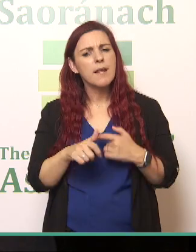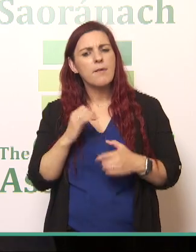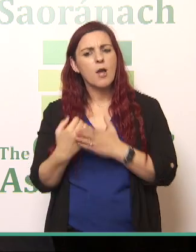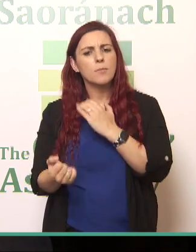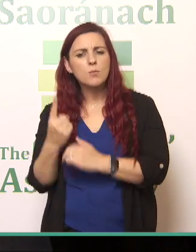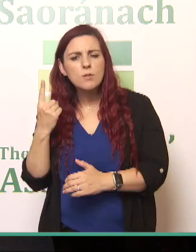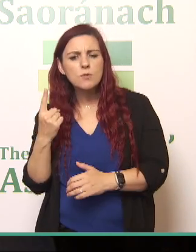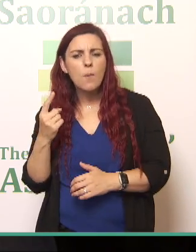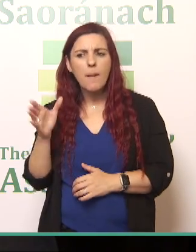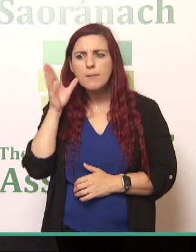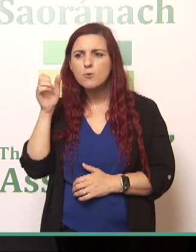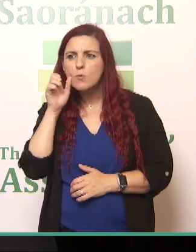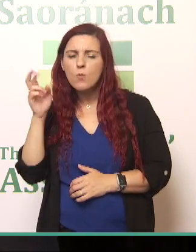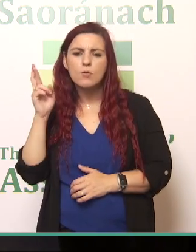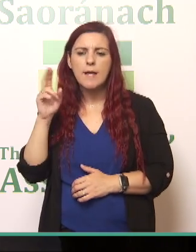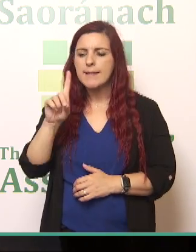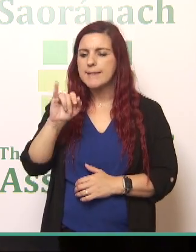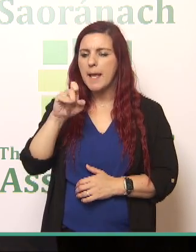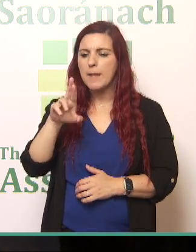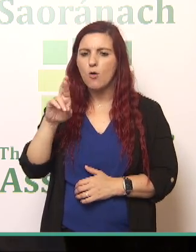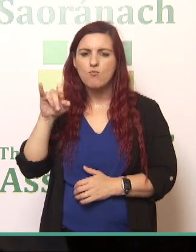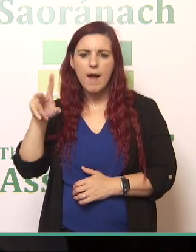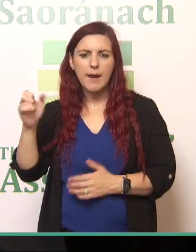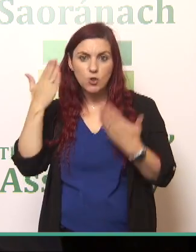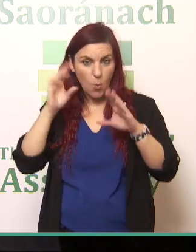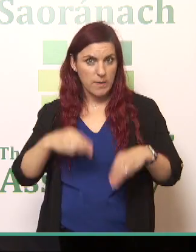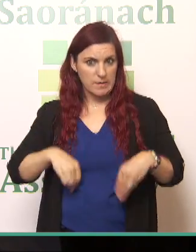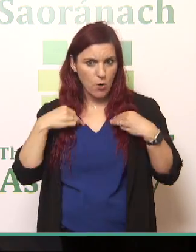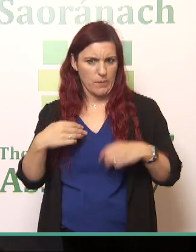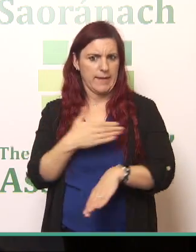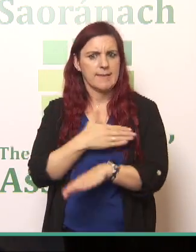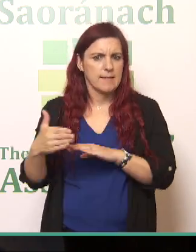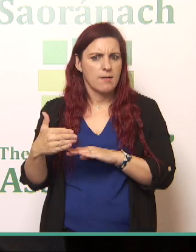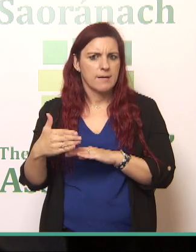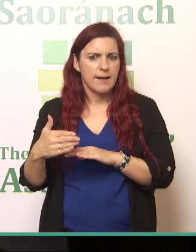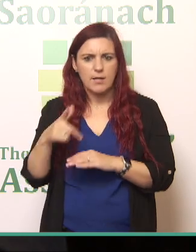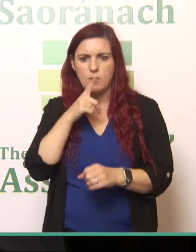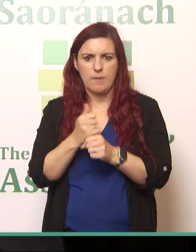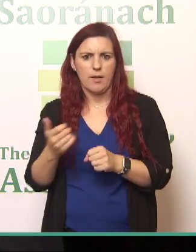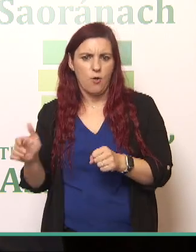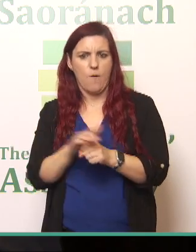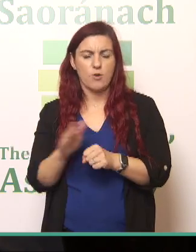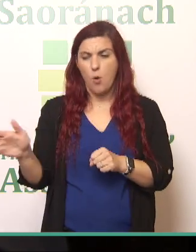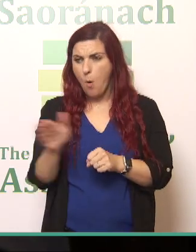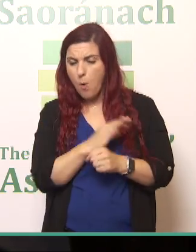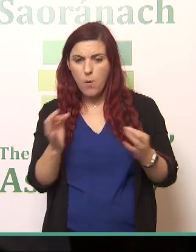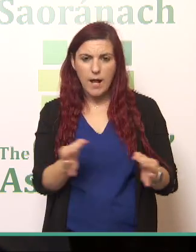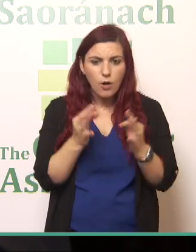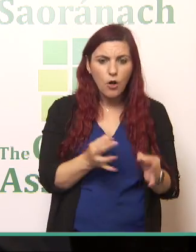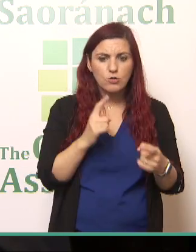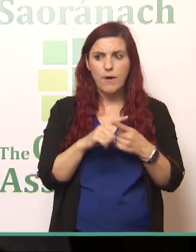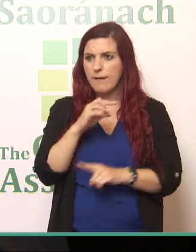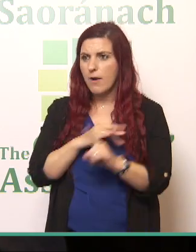Damien O'Reilly show this morning, where he started out and he really covered the entire agriculture and environmental issues. He started out below